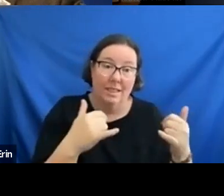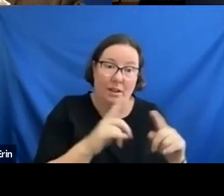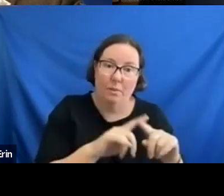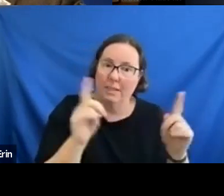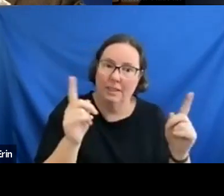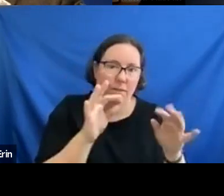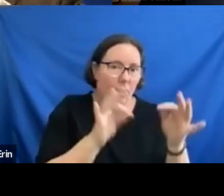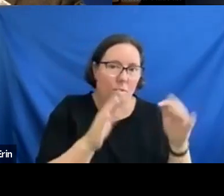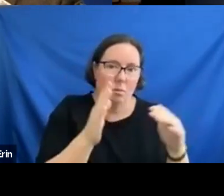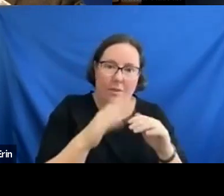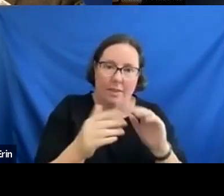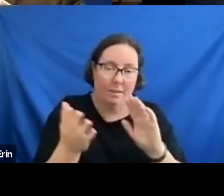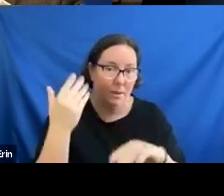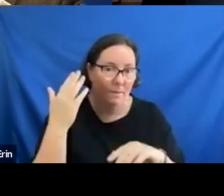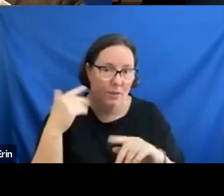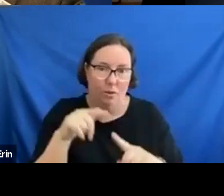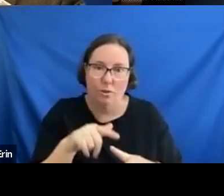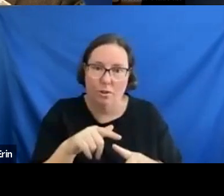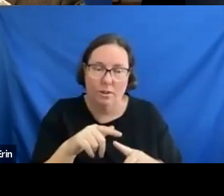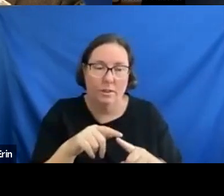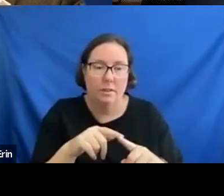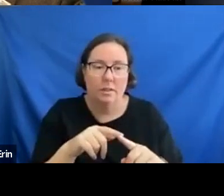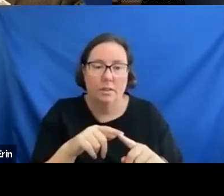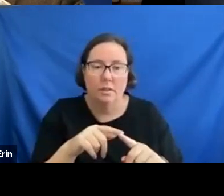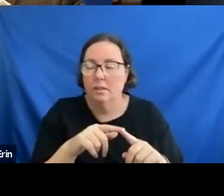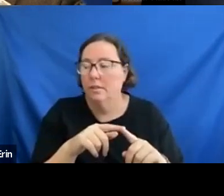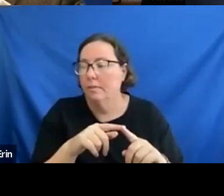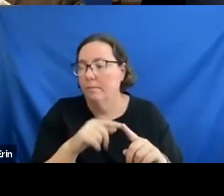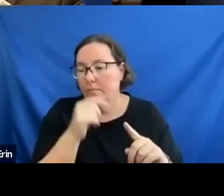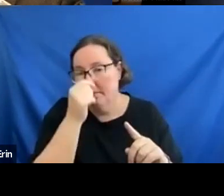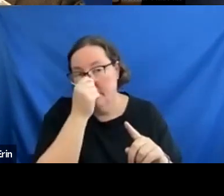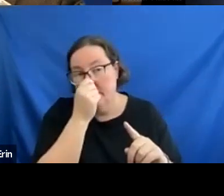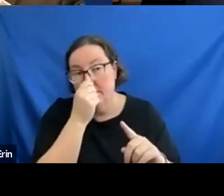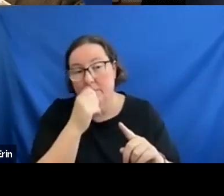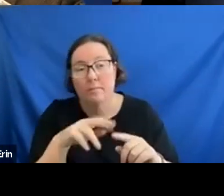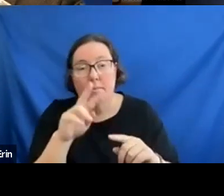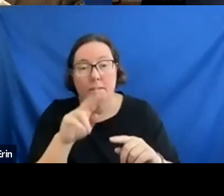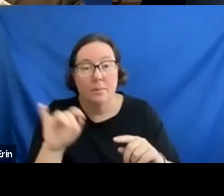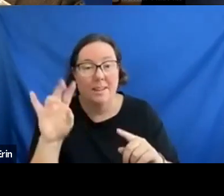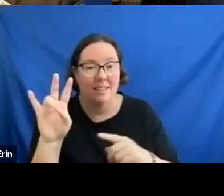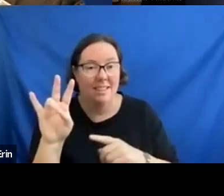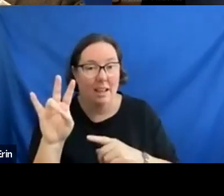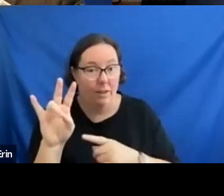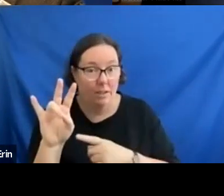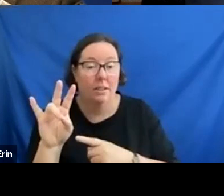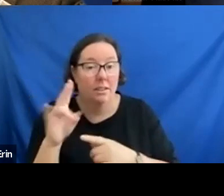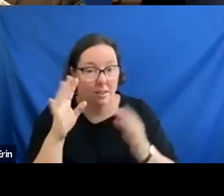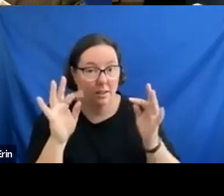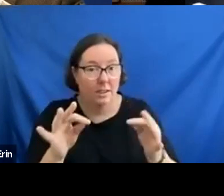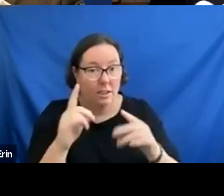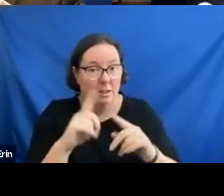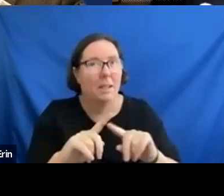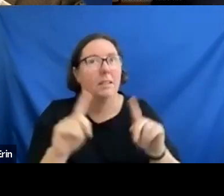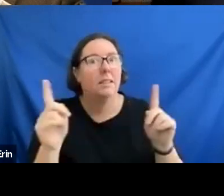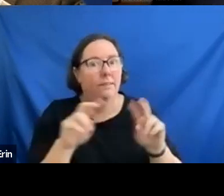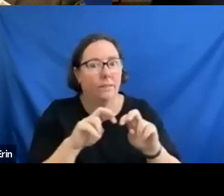court, where in 2007, not long ago,